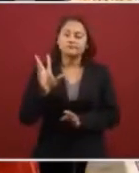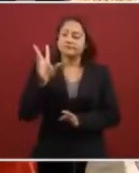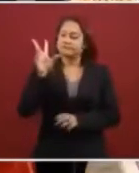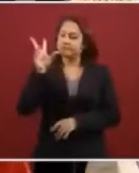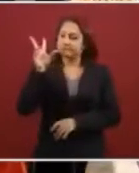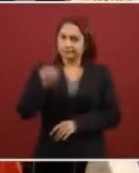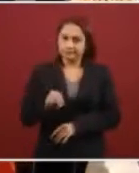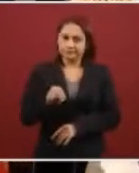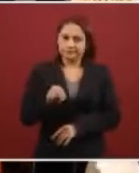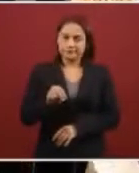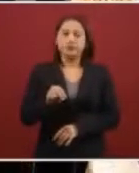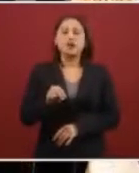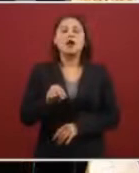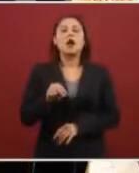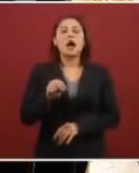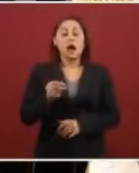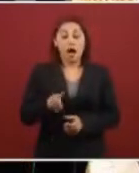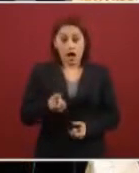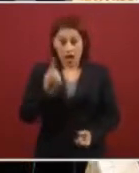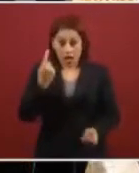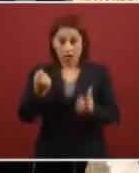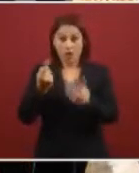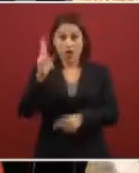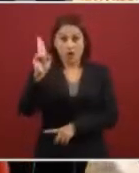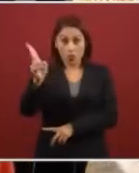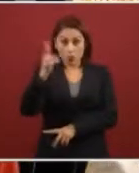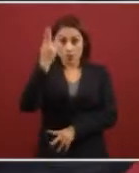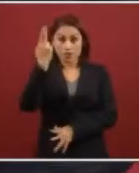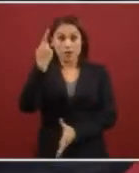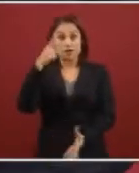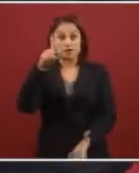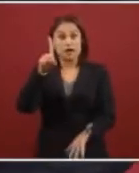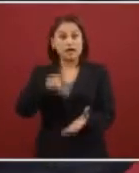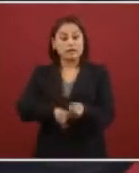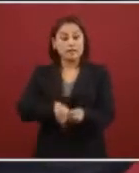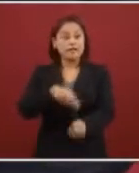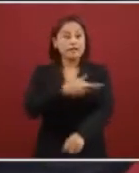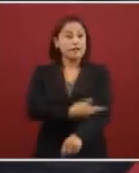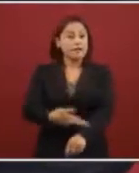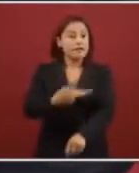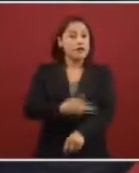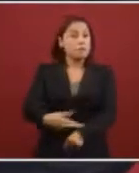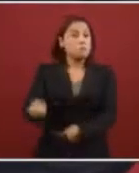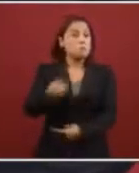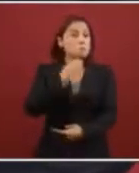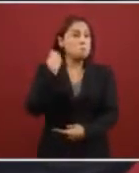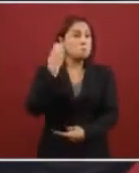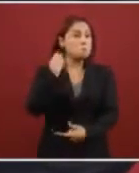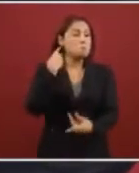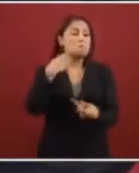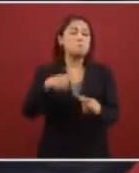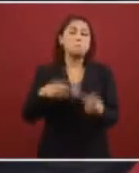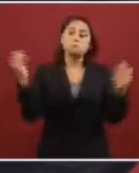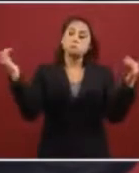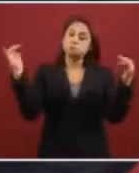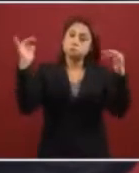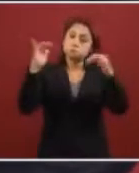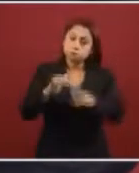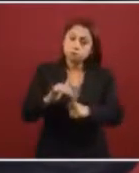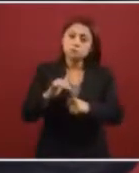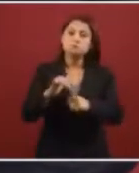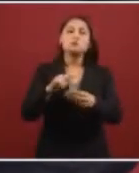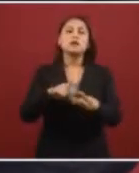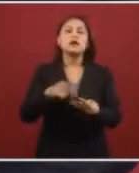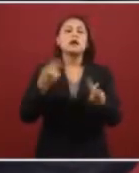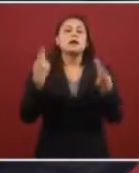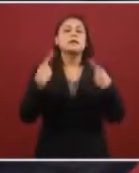coloquios, colloquial seminarios, seminaries, etcétera, etcétera. Etcétera. Y ahí van.